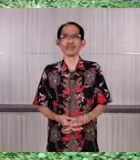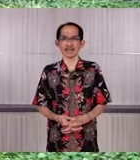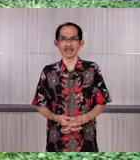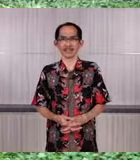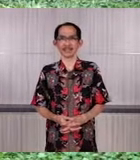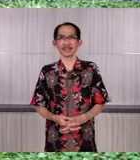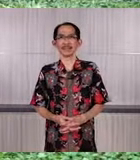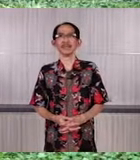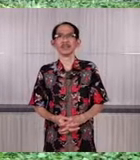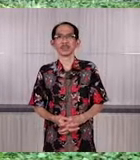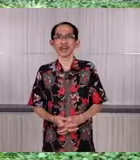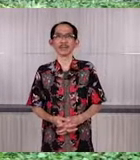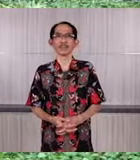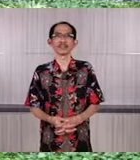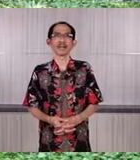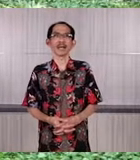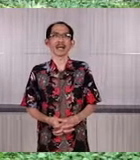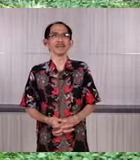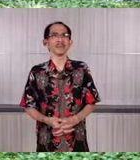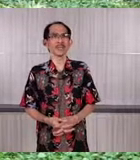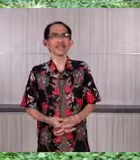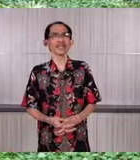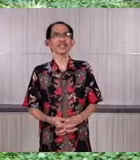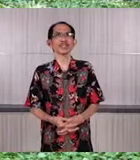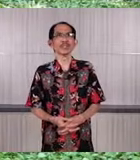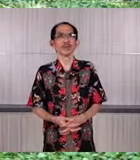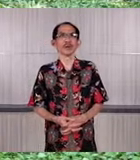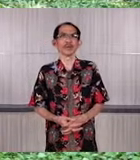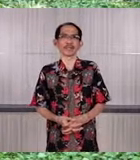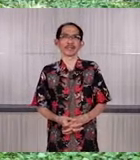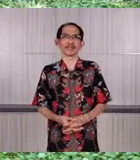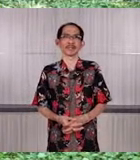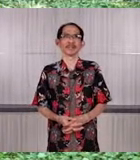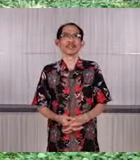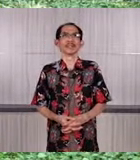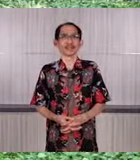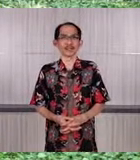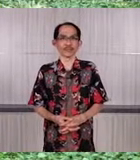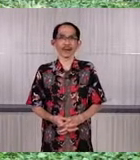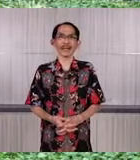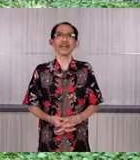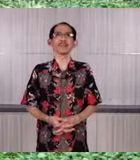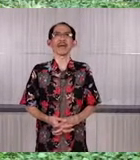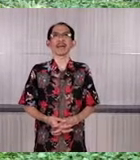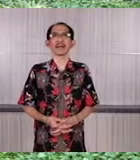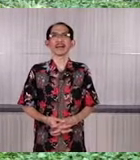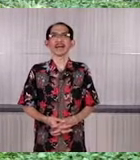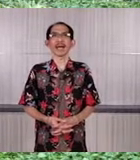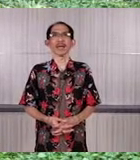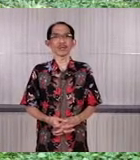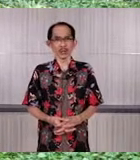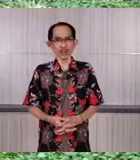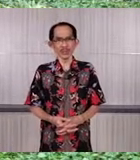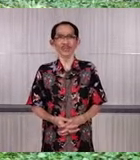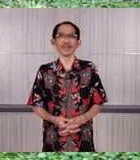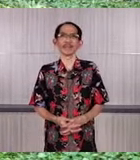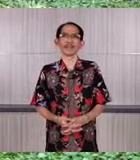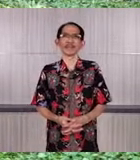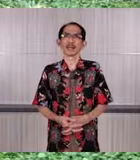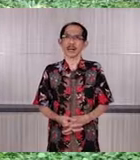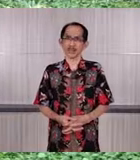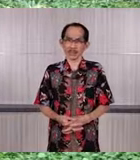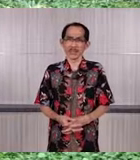our bodies, brains, and psyches know it, reflect it back, and